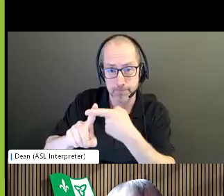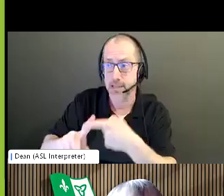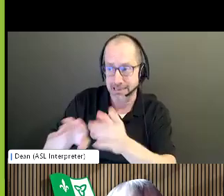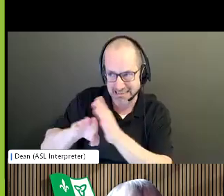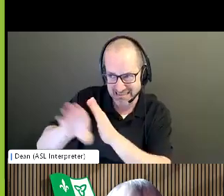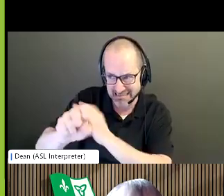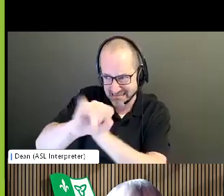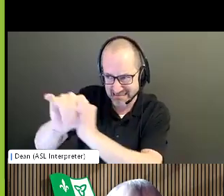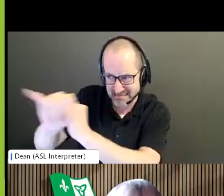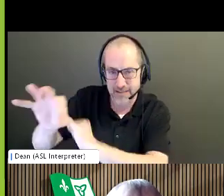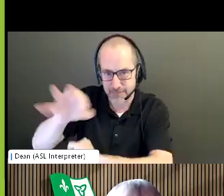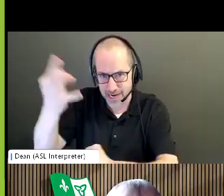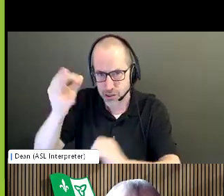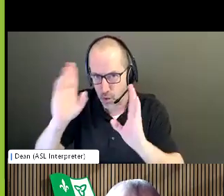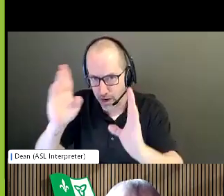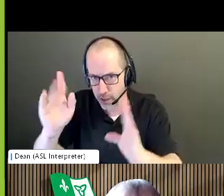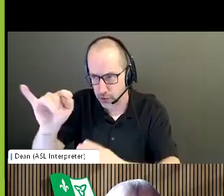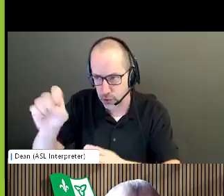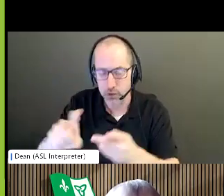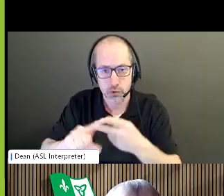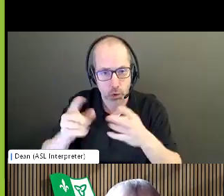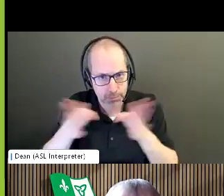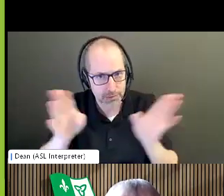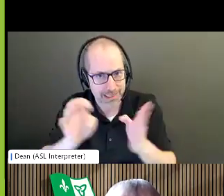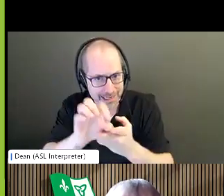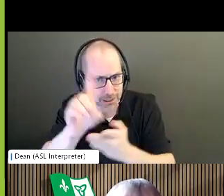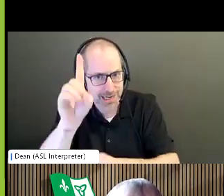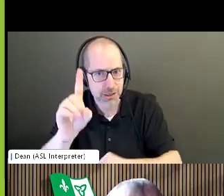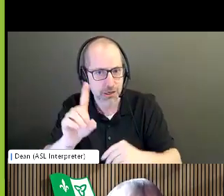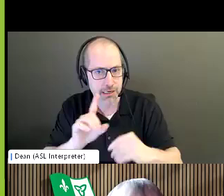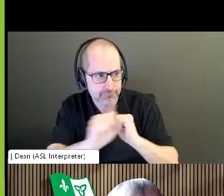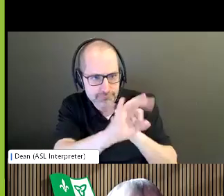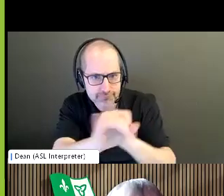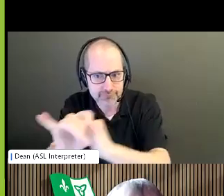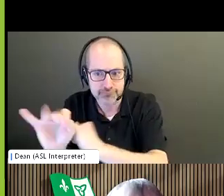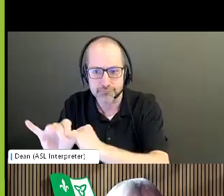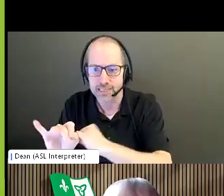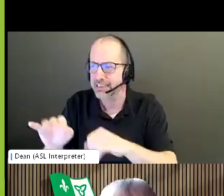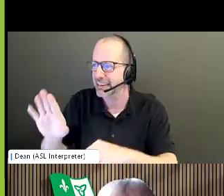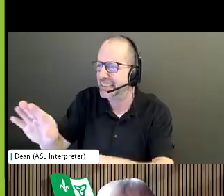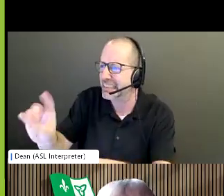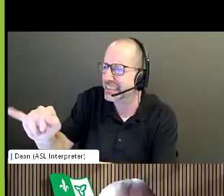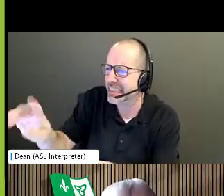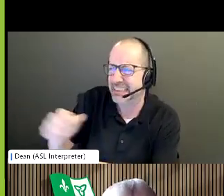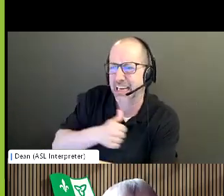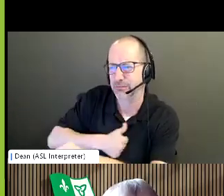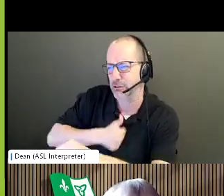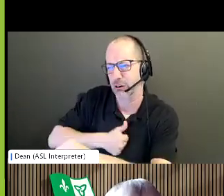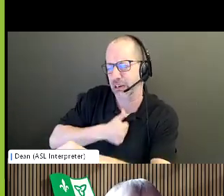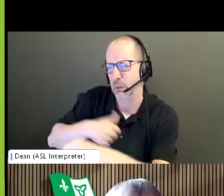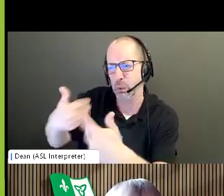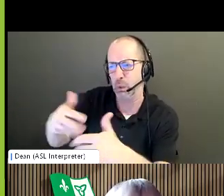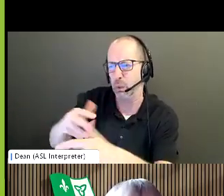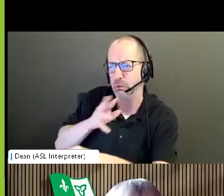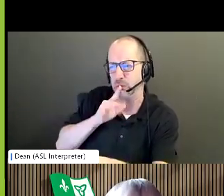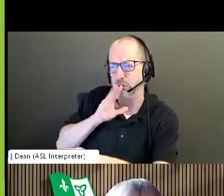awareness tools. FAFO is calling for public education campaigns that include French. Denise, sorry, Yes. I'm just going to ask, can you just slow